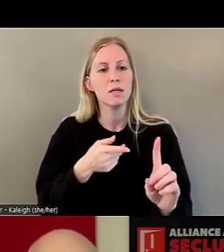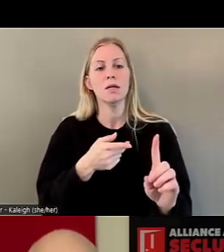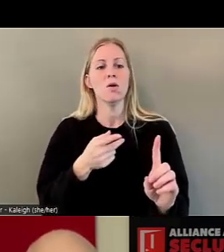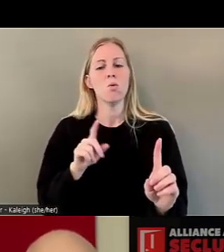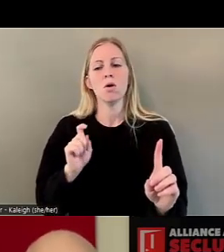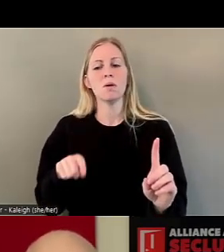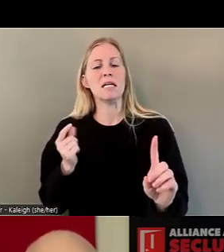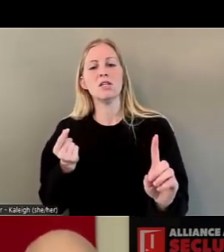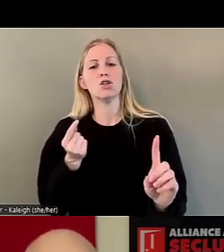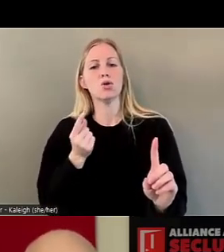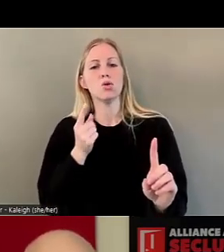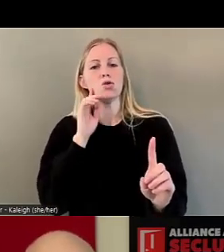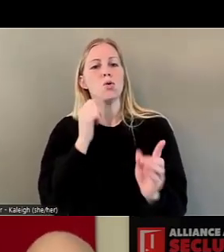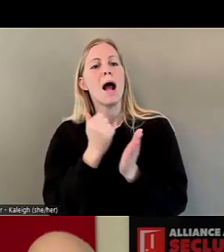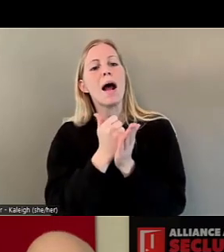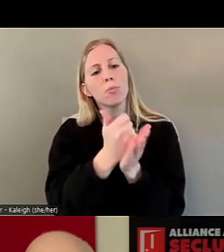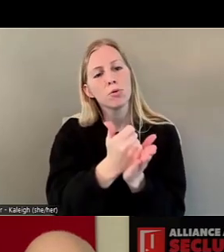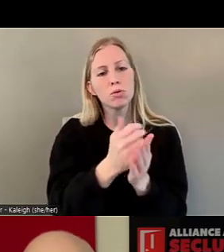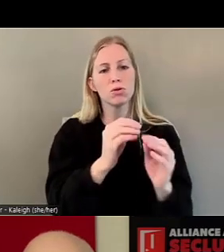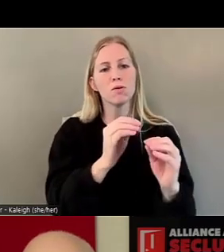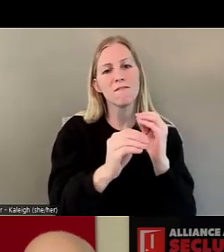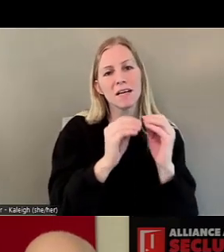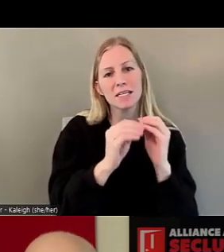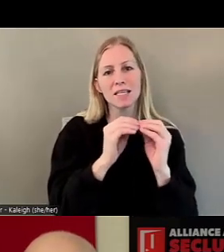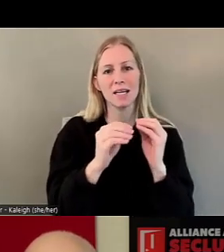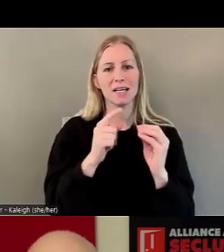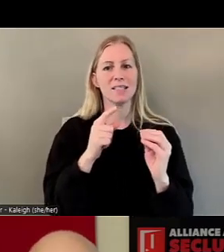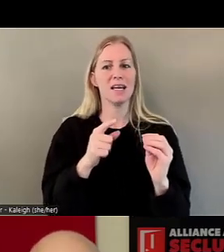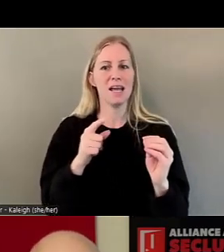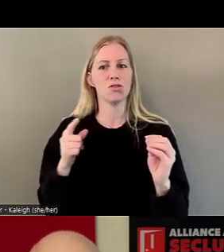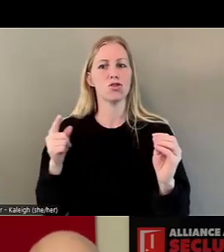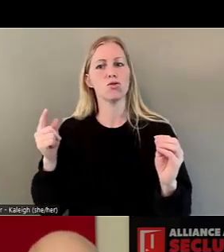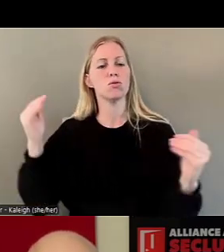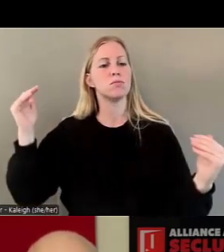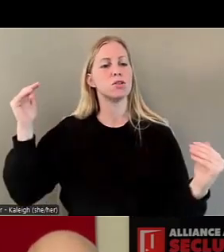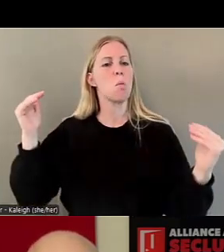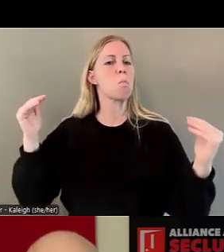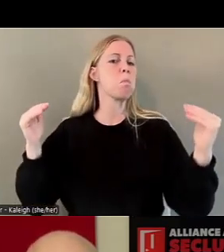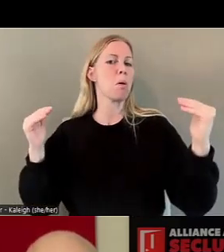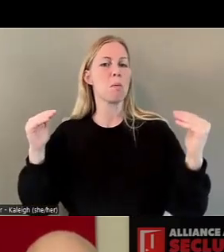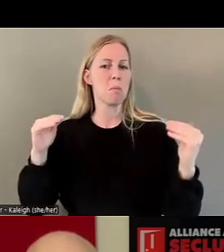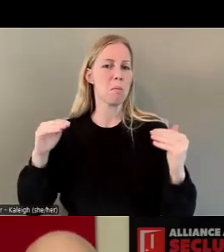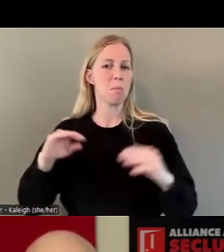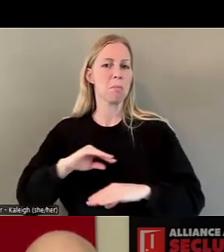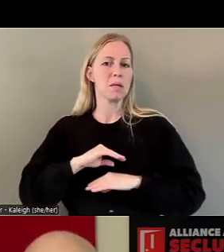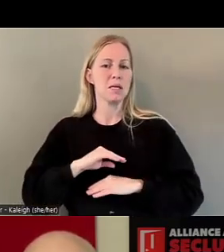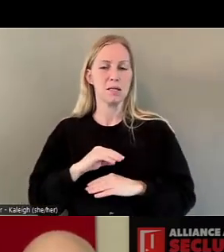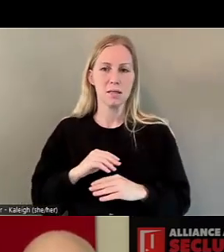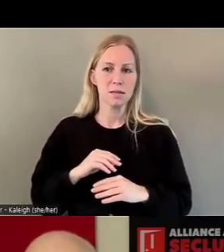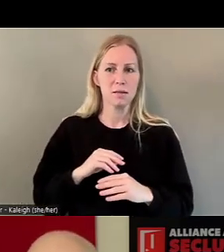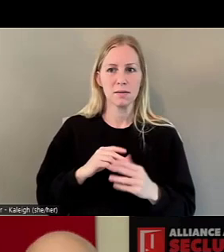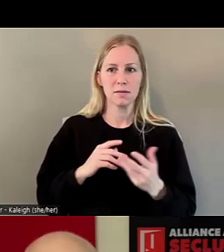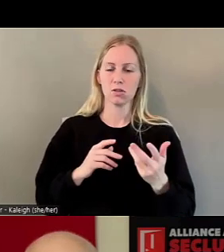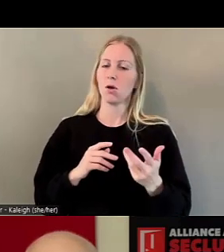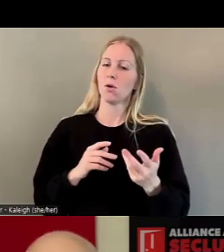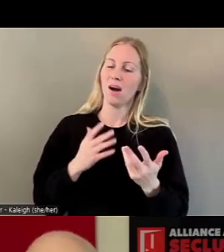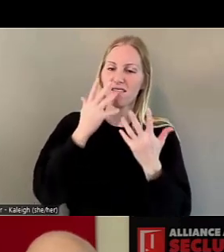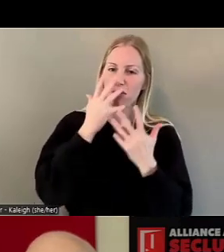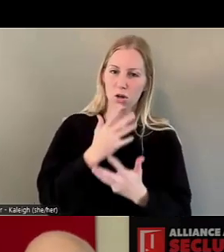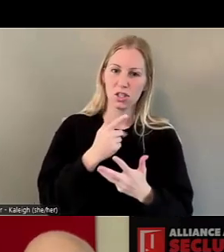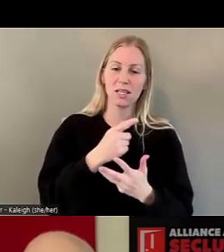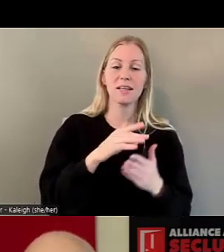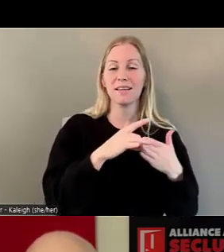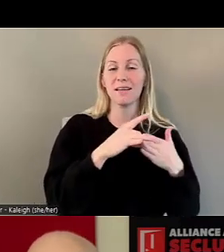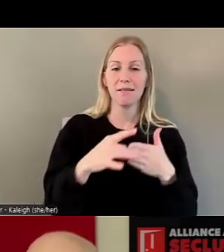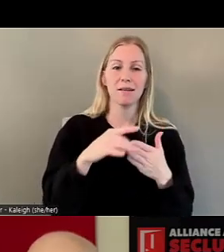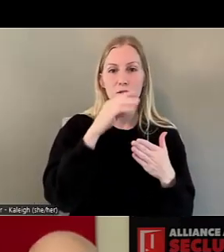to help them to meet a certain measure. And unfortunately, that leads to low expectations.